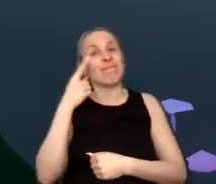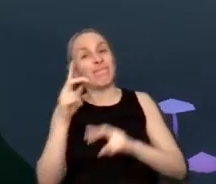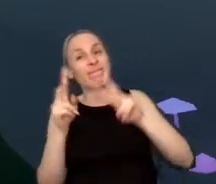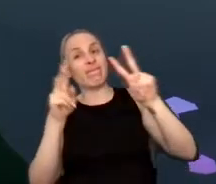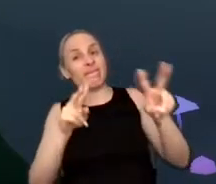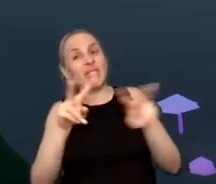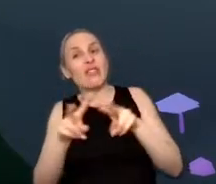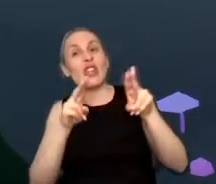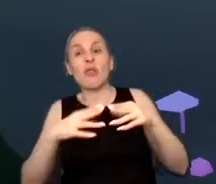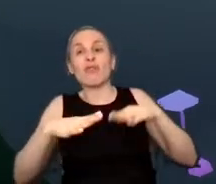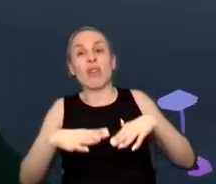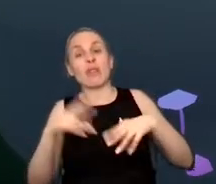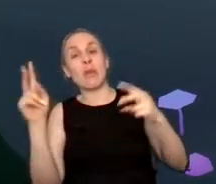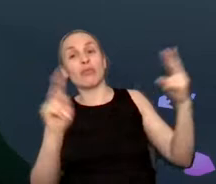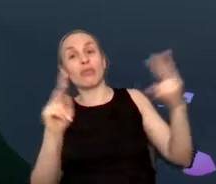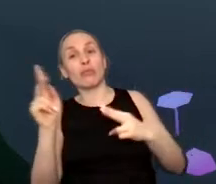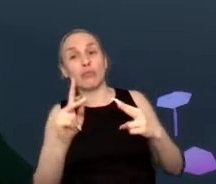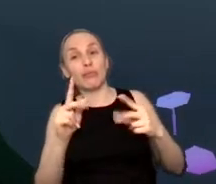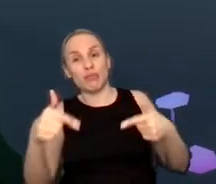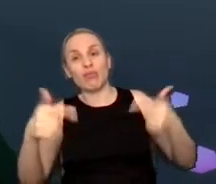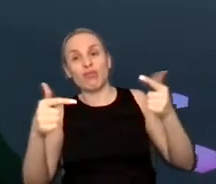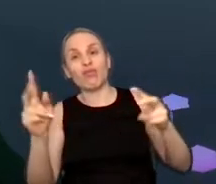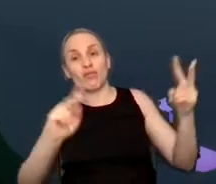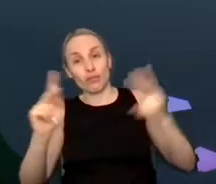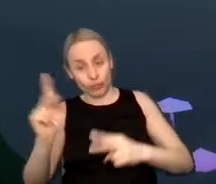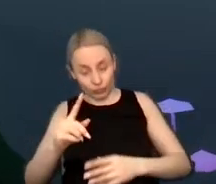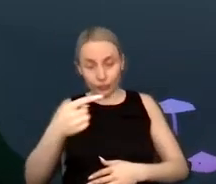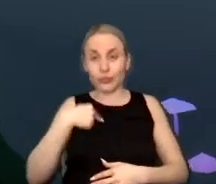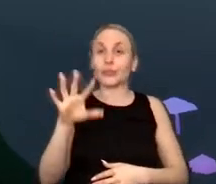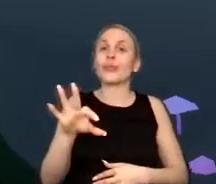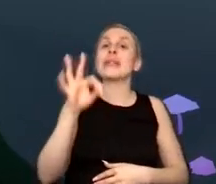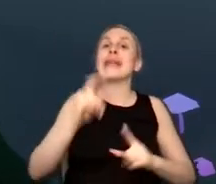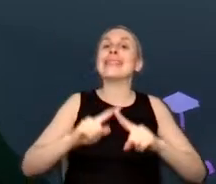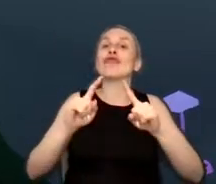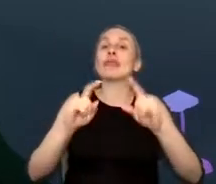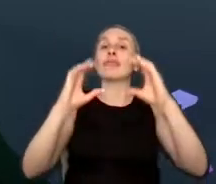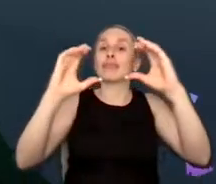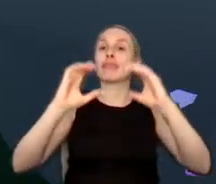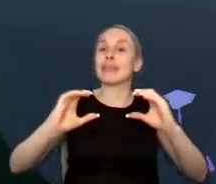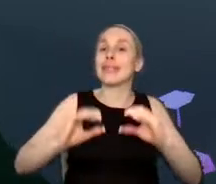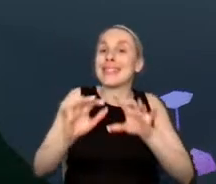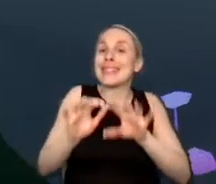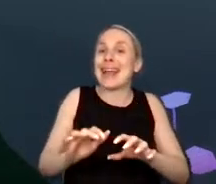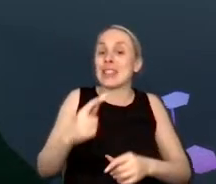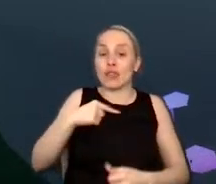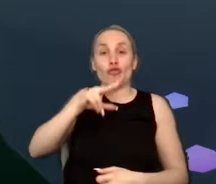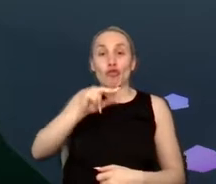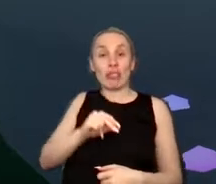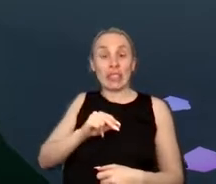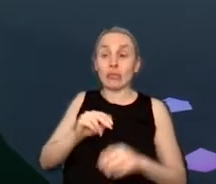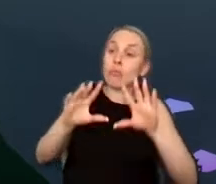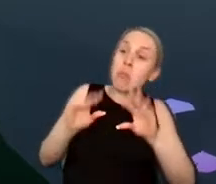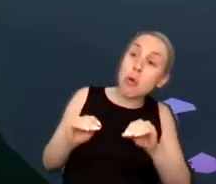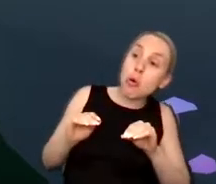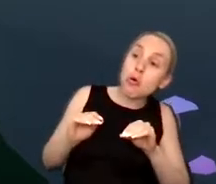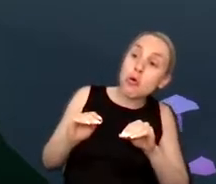I think. And I select some excerpts from a text and read them out loud, and then pause in between the different